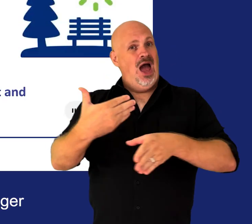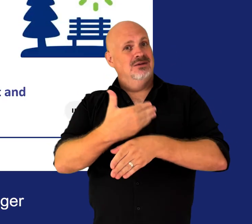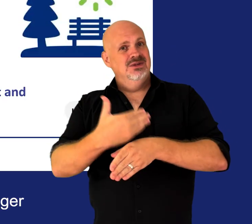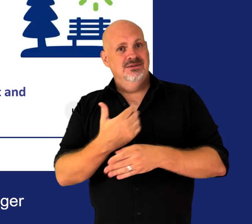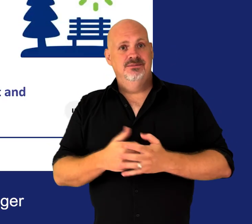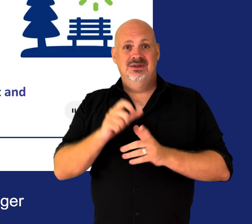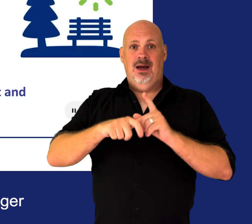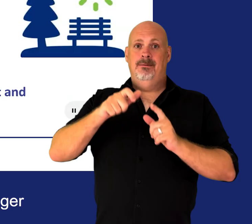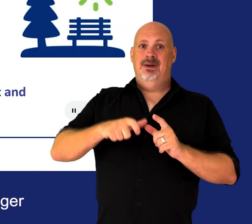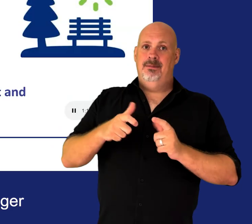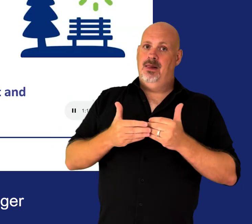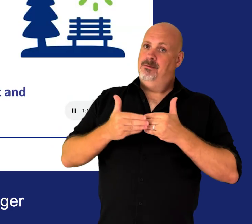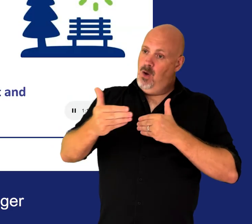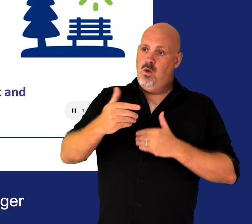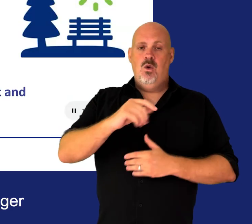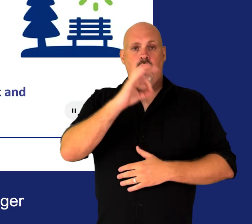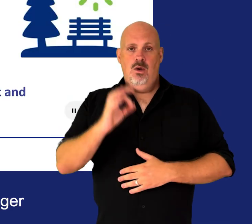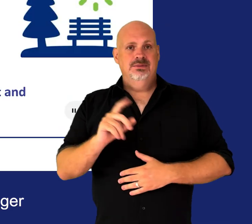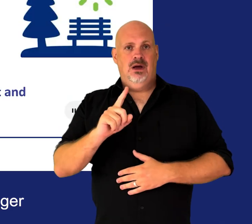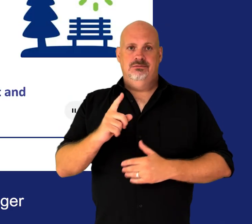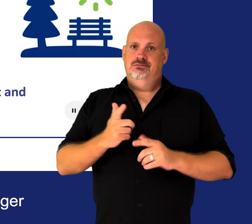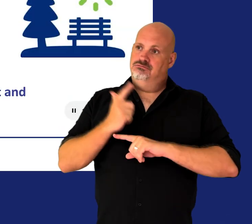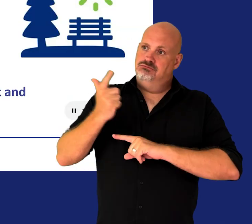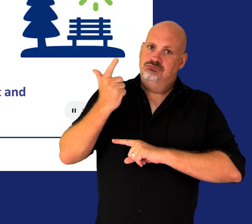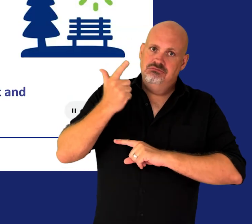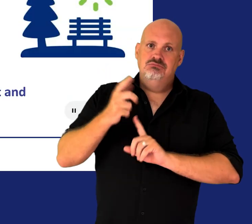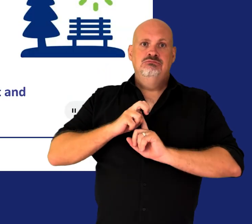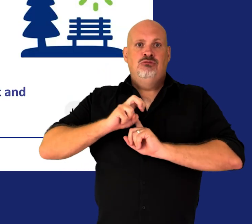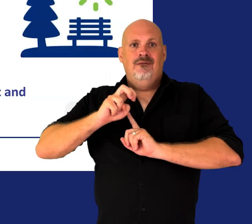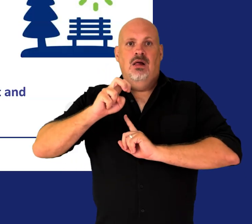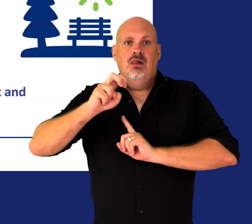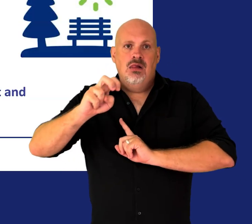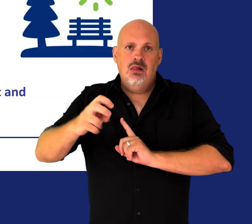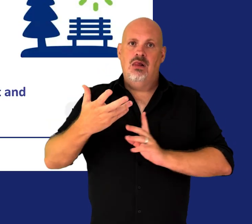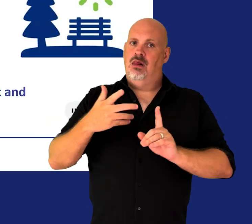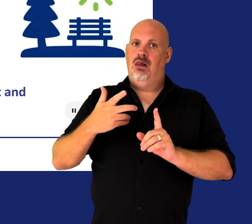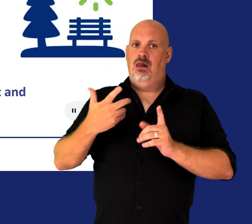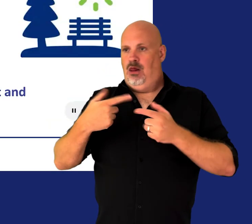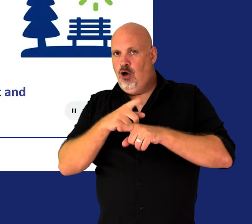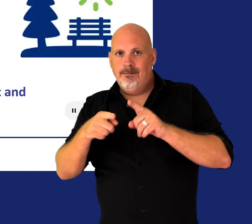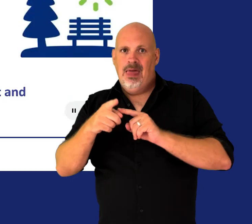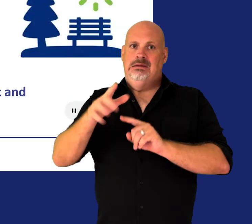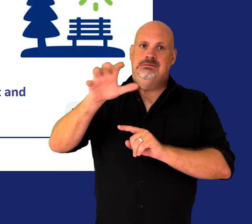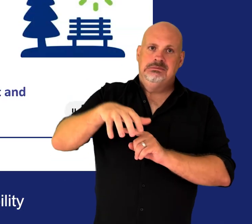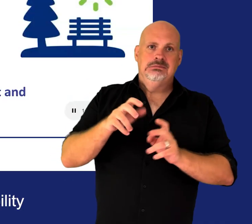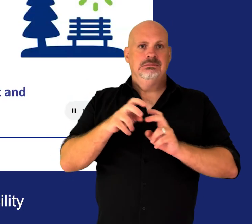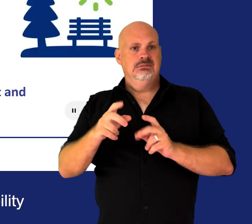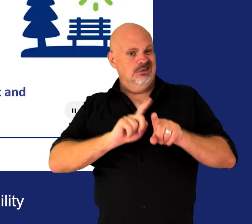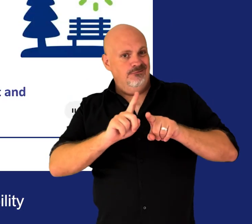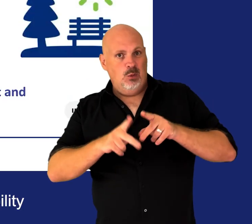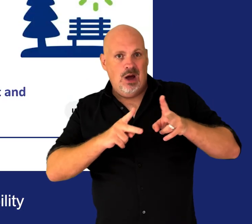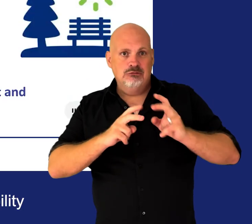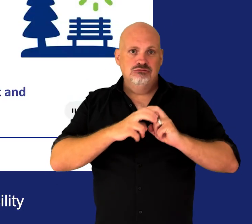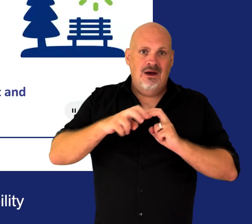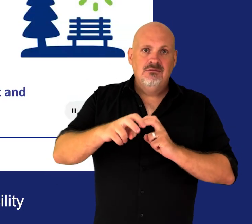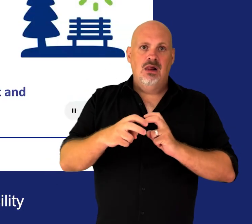activity, with disabled people being more likely to spend longer travelling to activity spaces with complex journeys, including